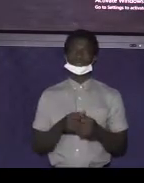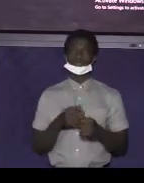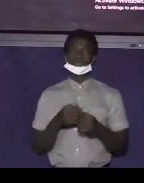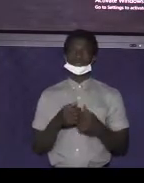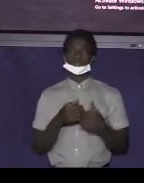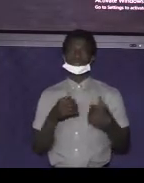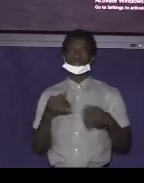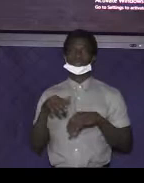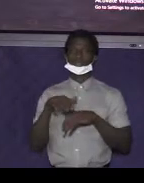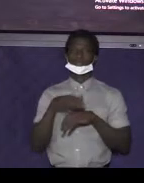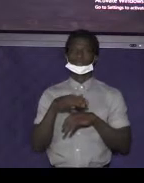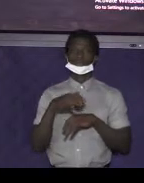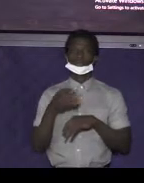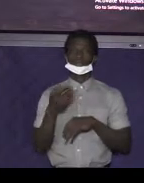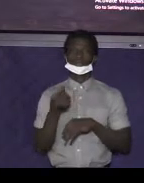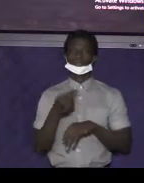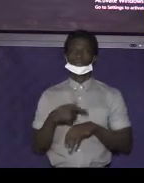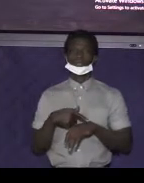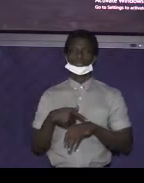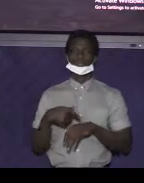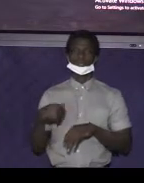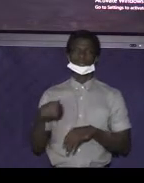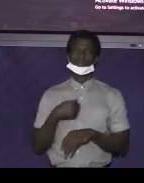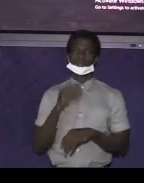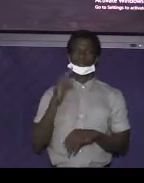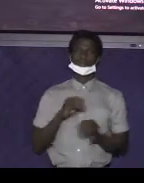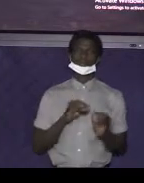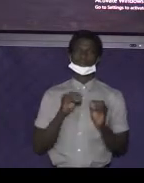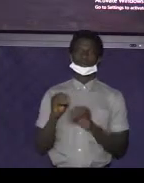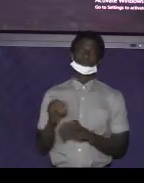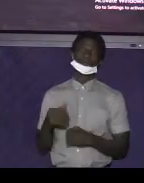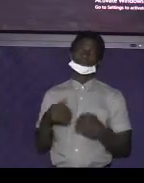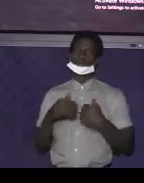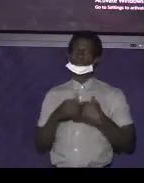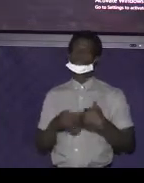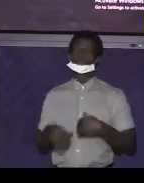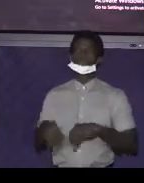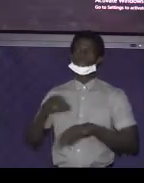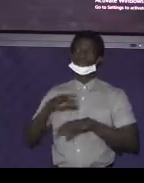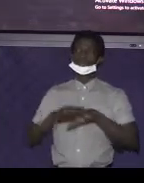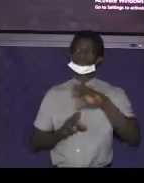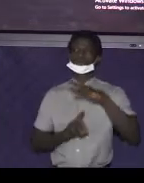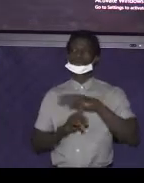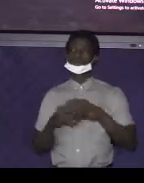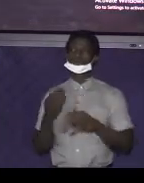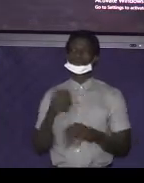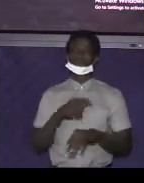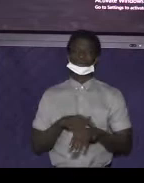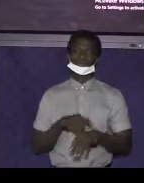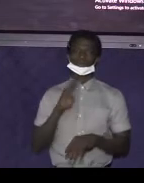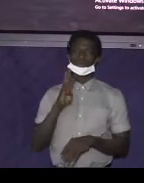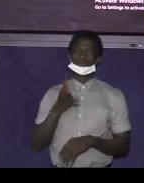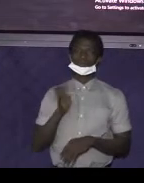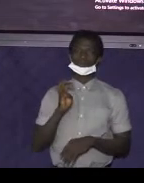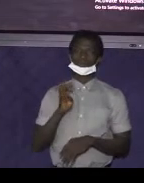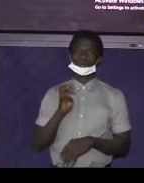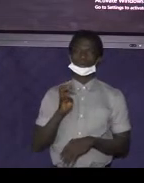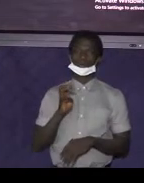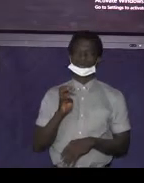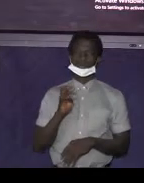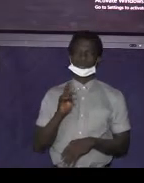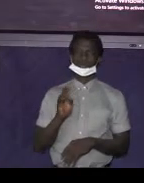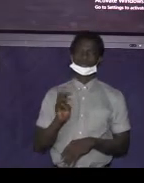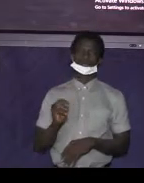Then we want to find the speed that will be putting the distance on top of the time. And that will be 400 kilometers divided